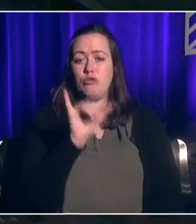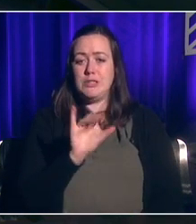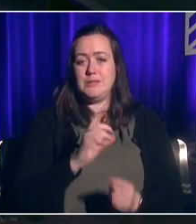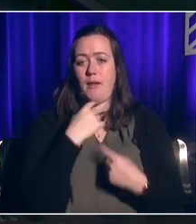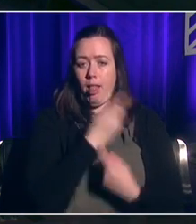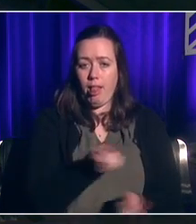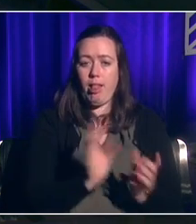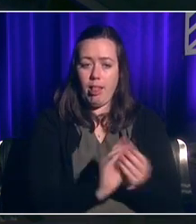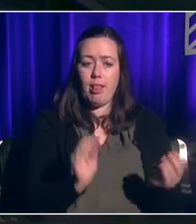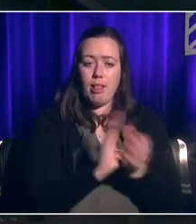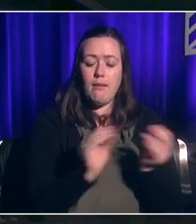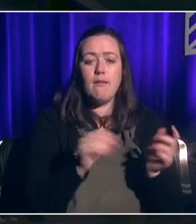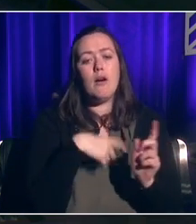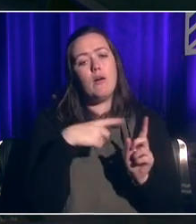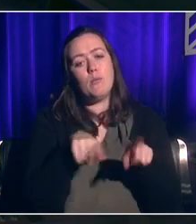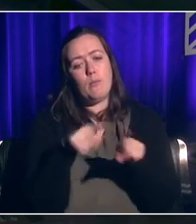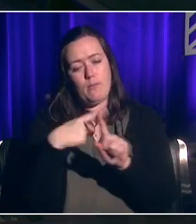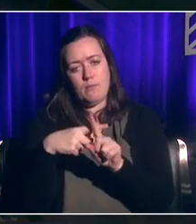conversations.